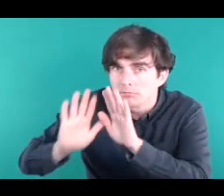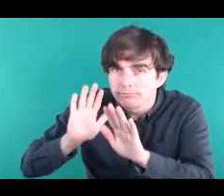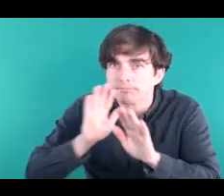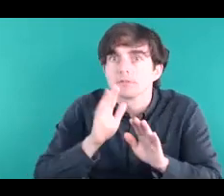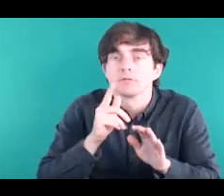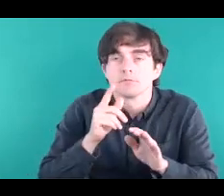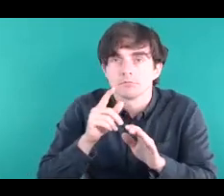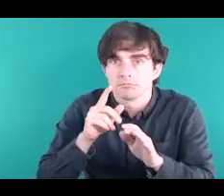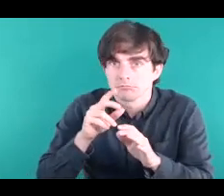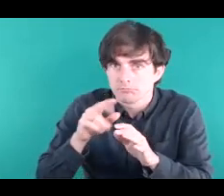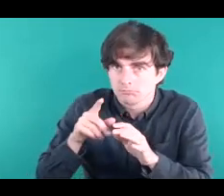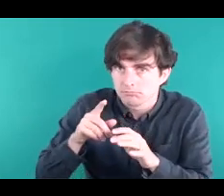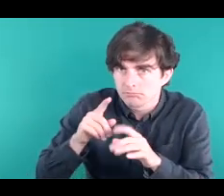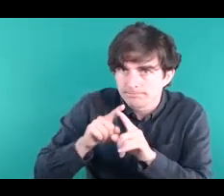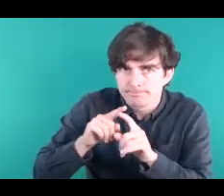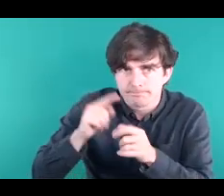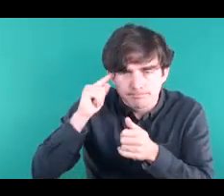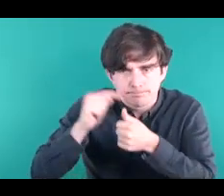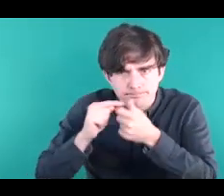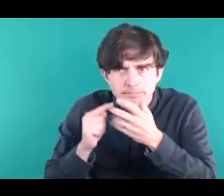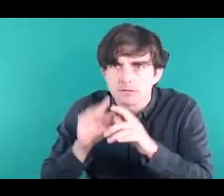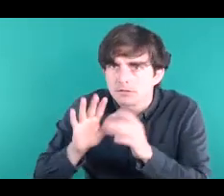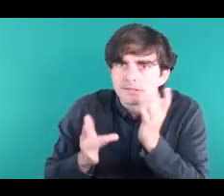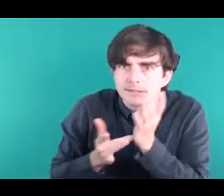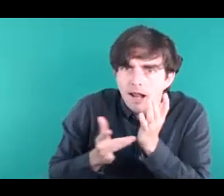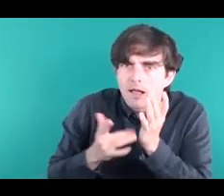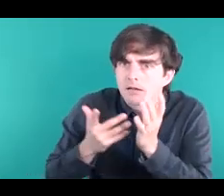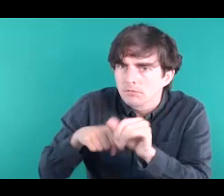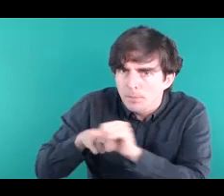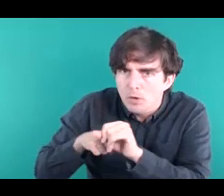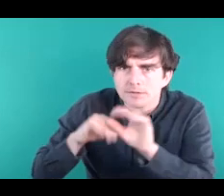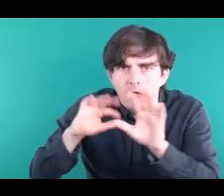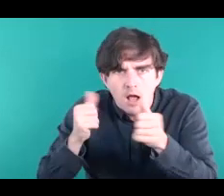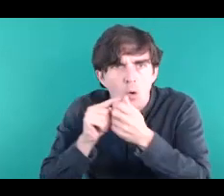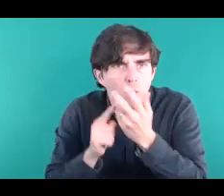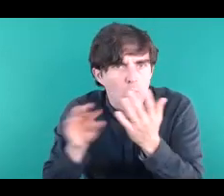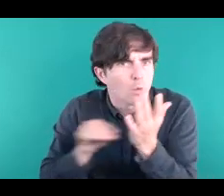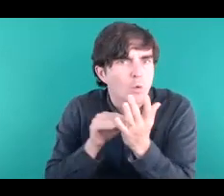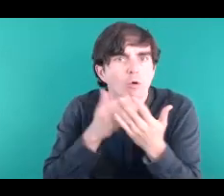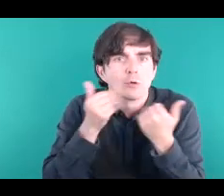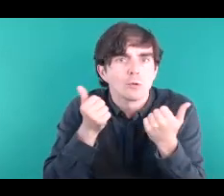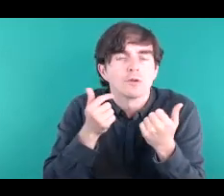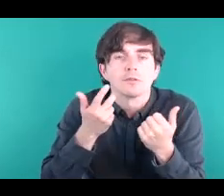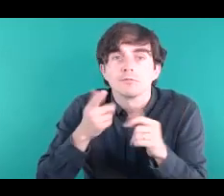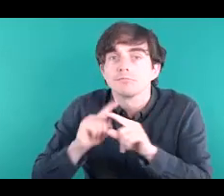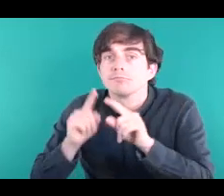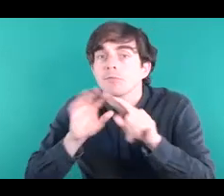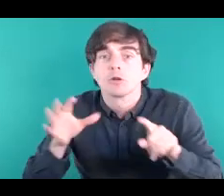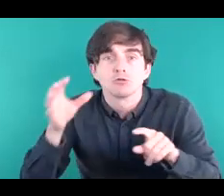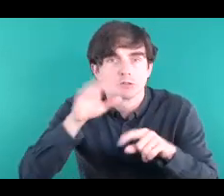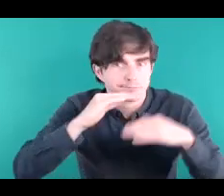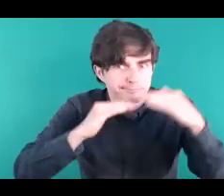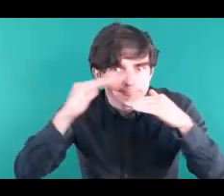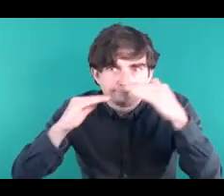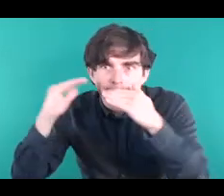data collection form that just asks point blank the person, does person X have a disability? Now that really is not